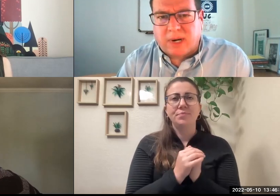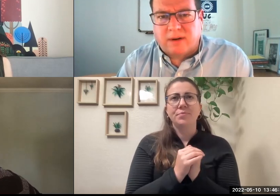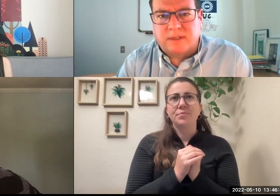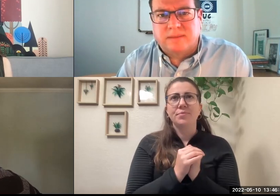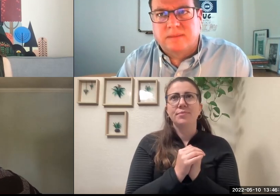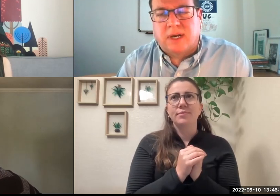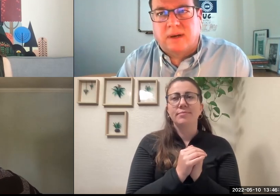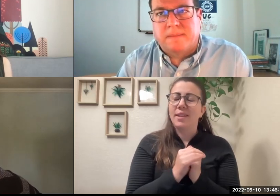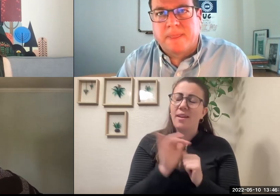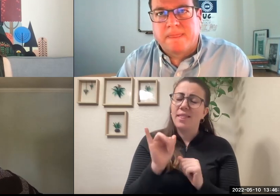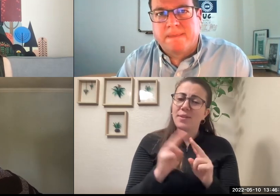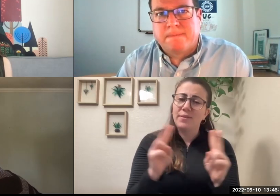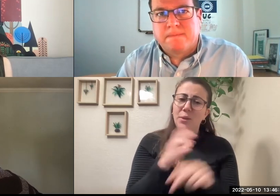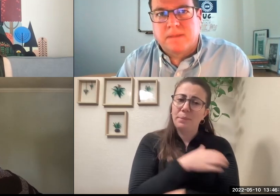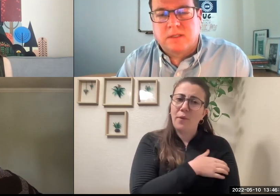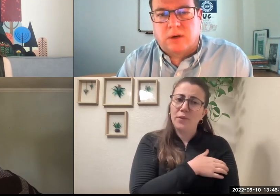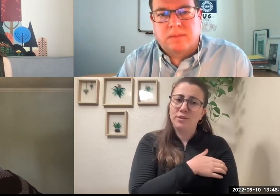that was very powerful.